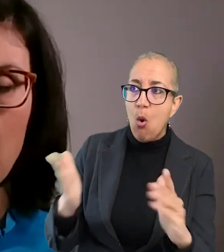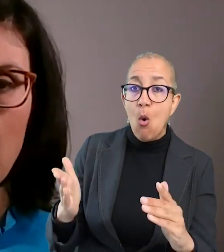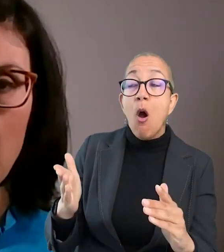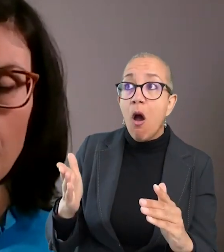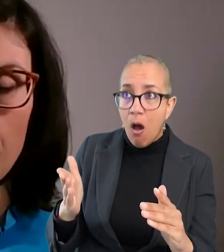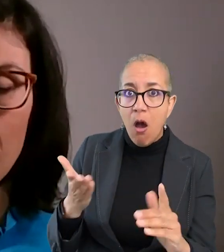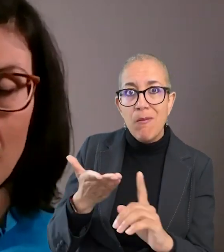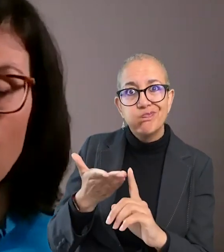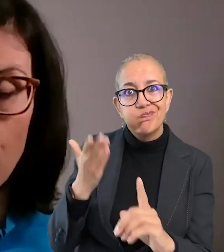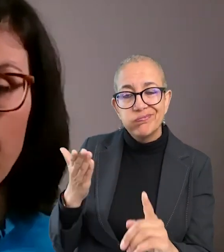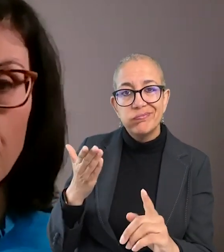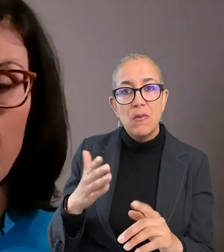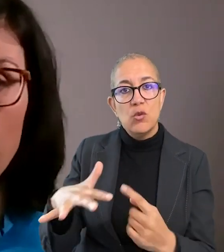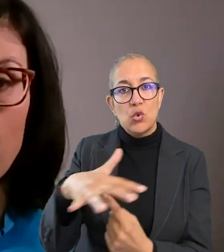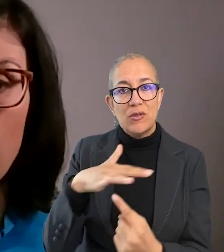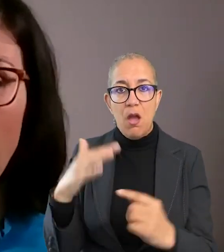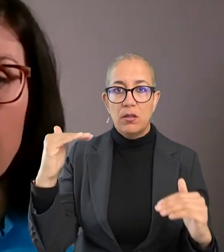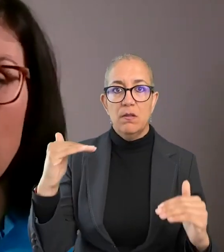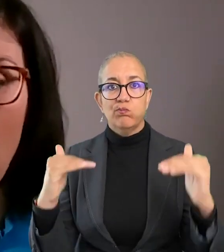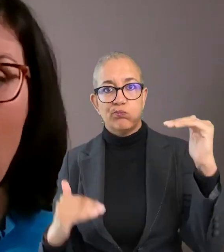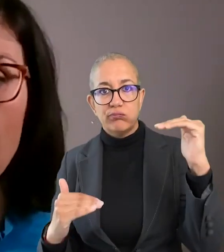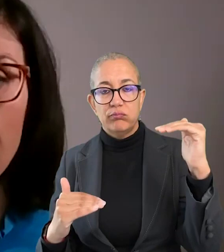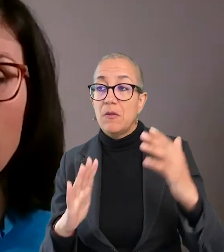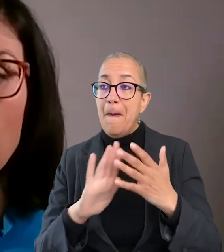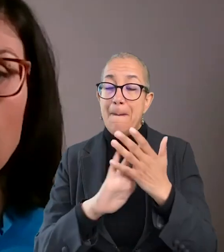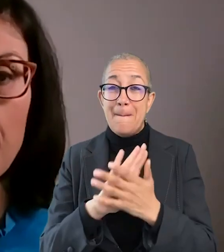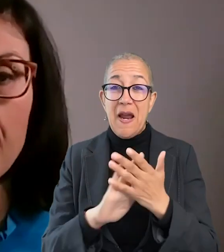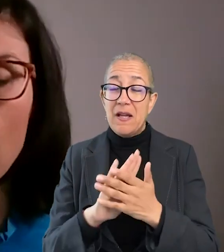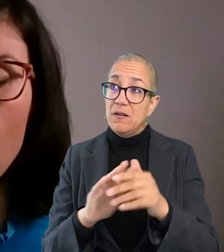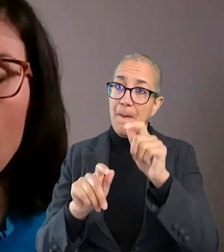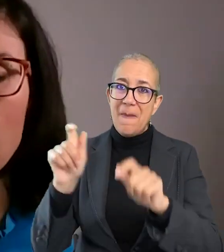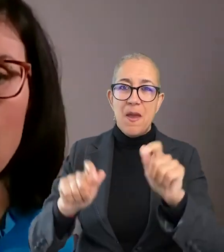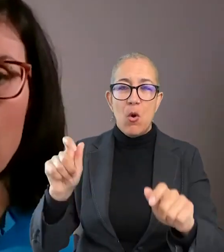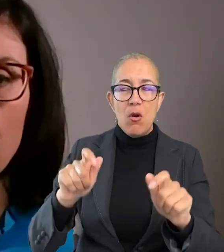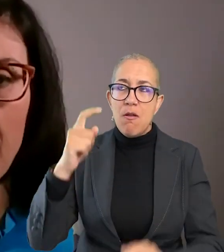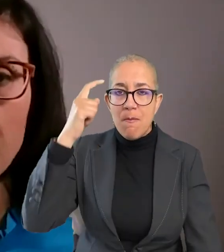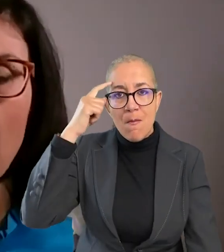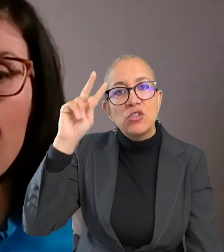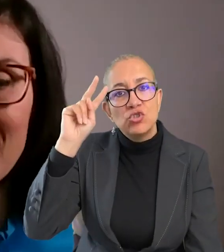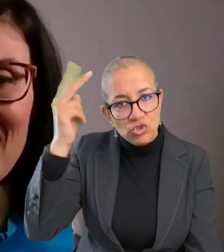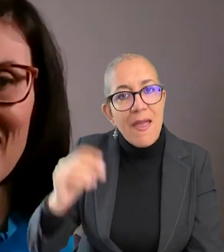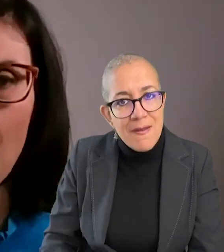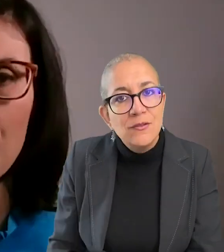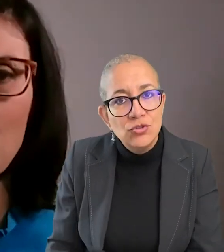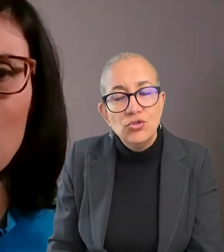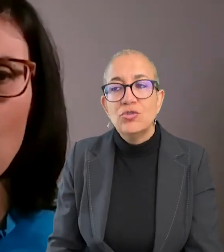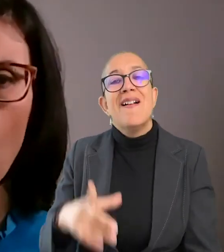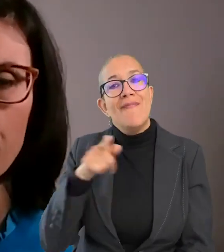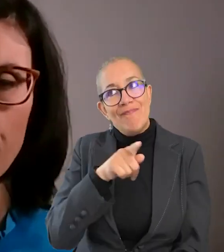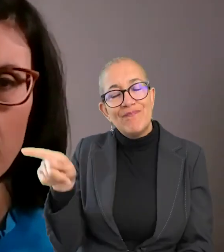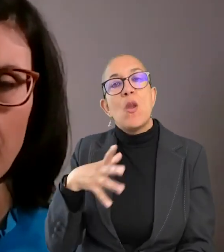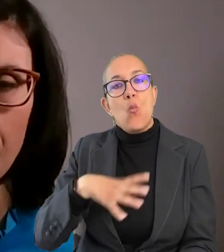society, has changed people's minds about how things used to be. They want change, and this is our